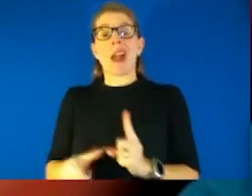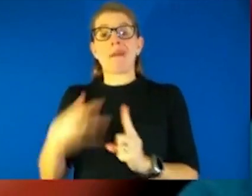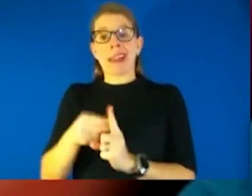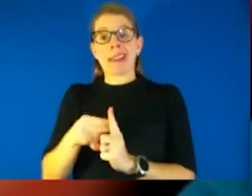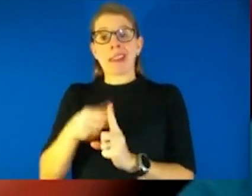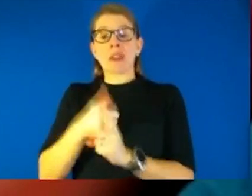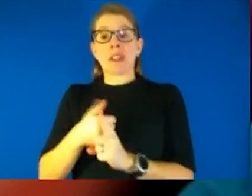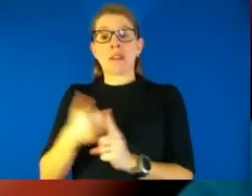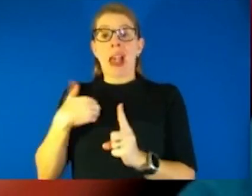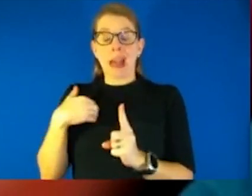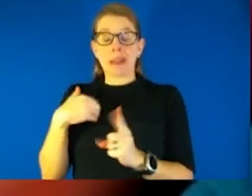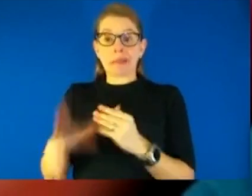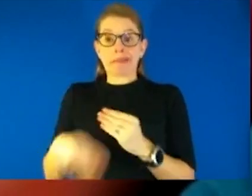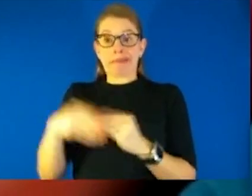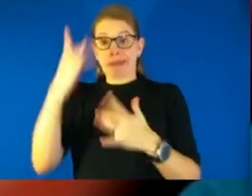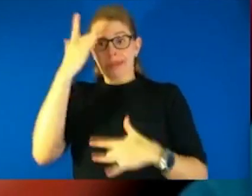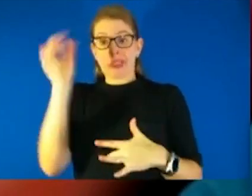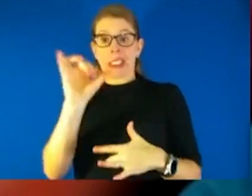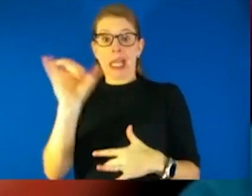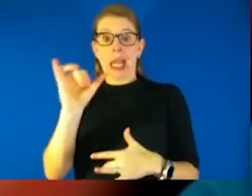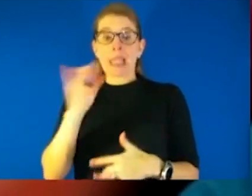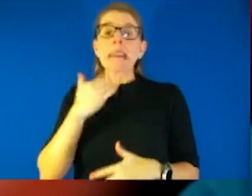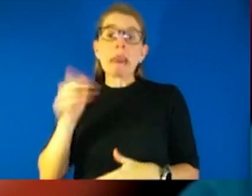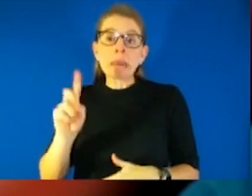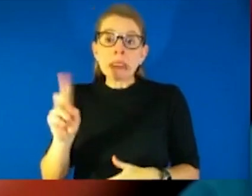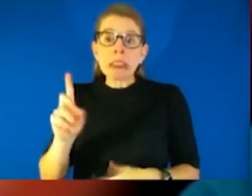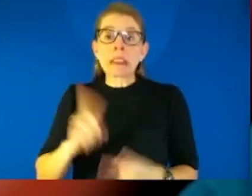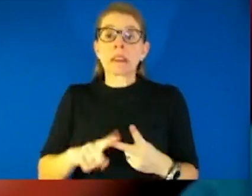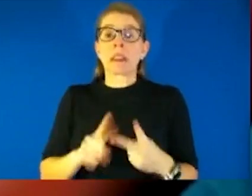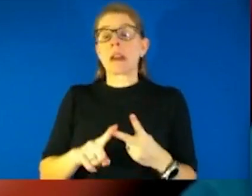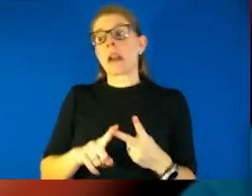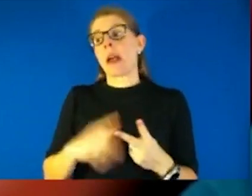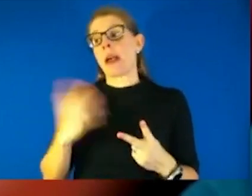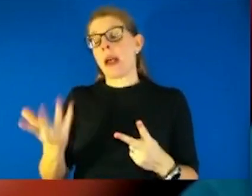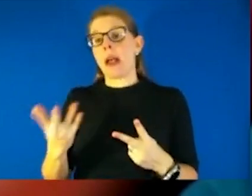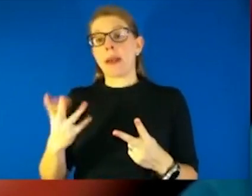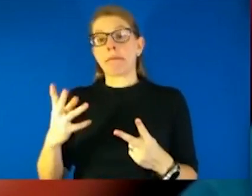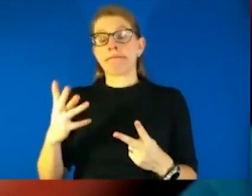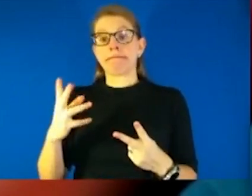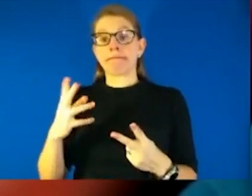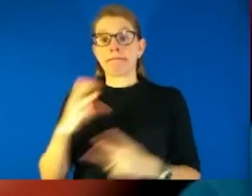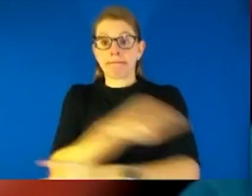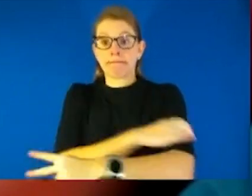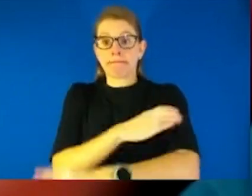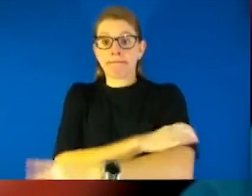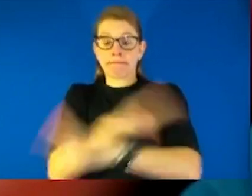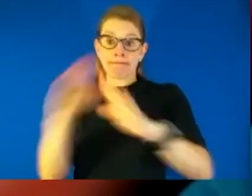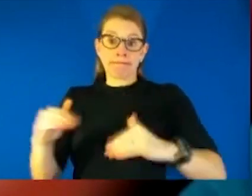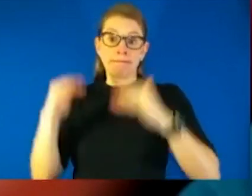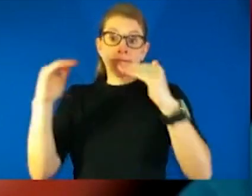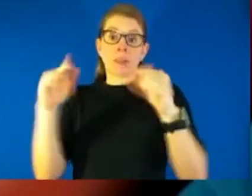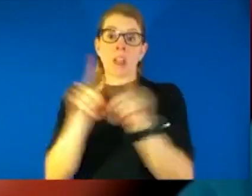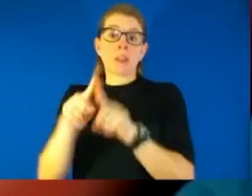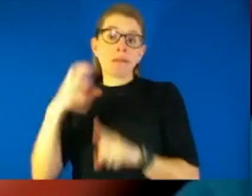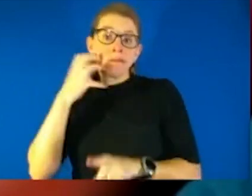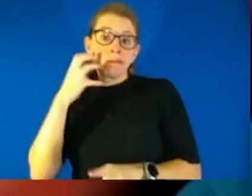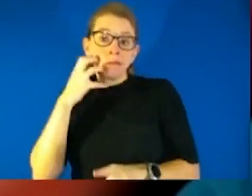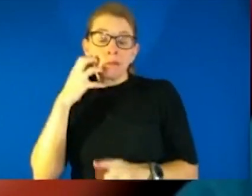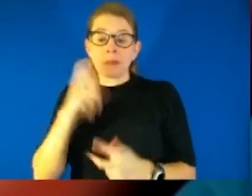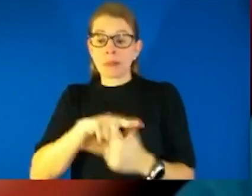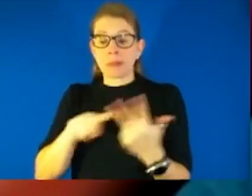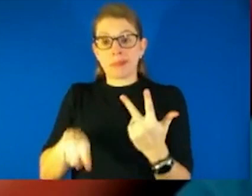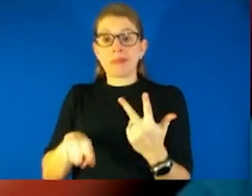have comorbidities like diabetes, high blood pressure, and obesity, etc., you are